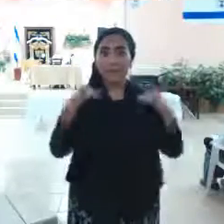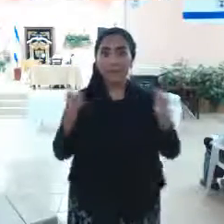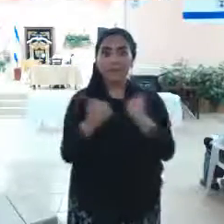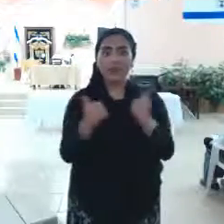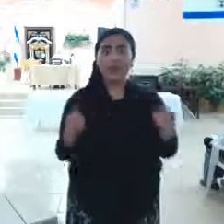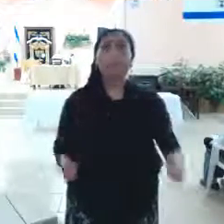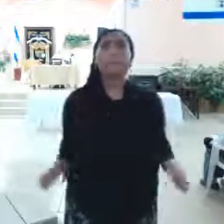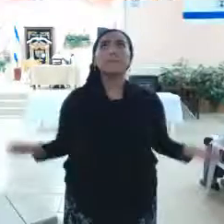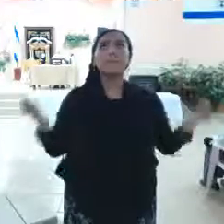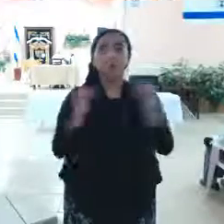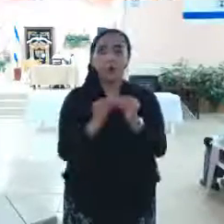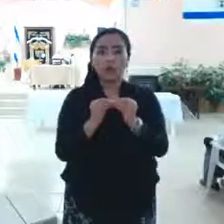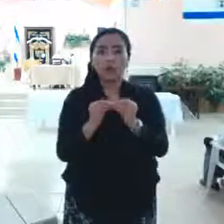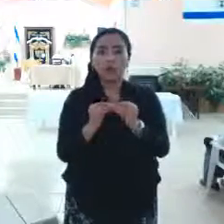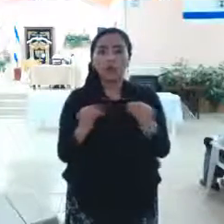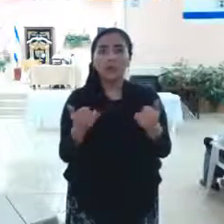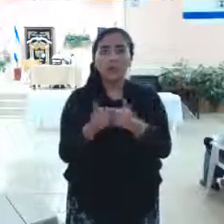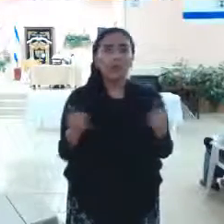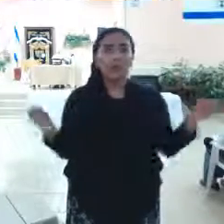still with